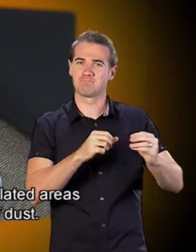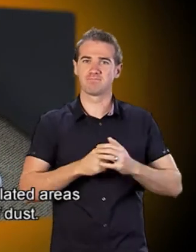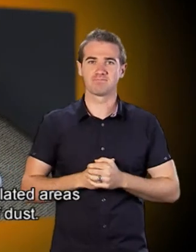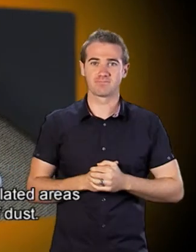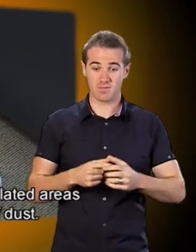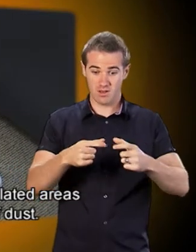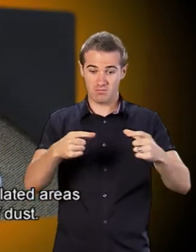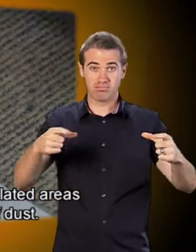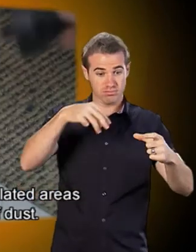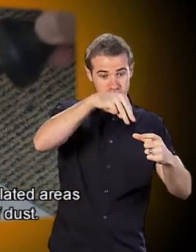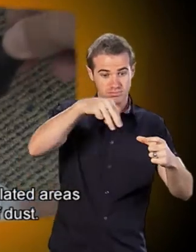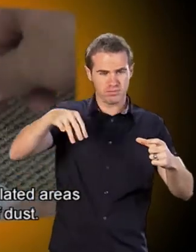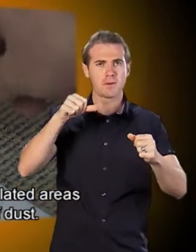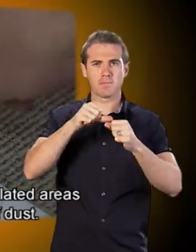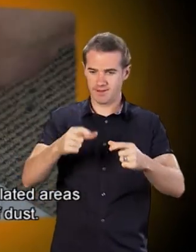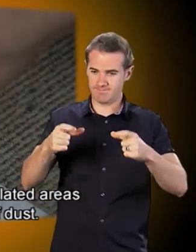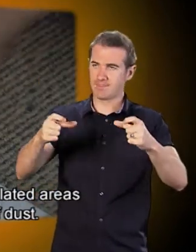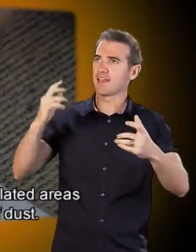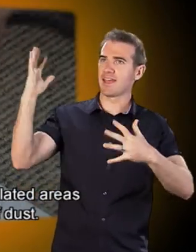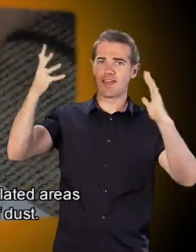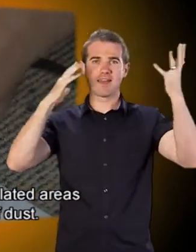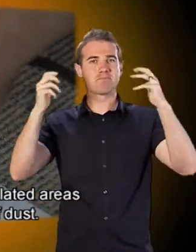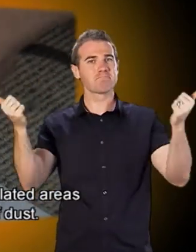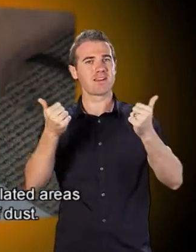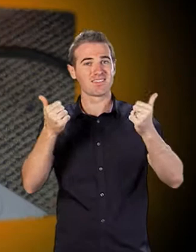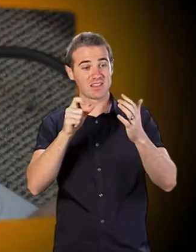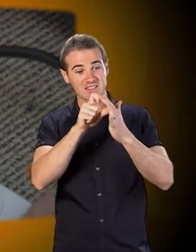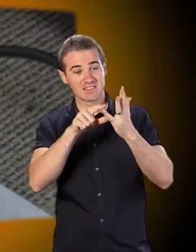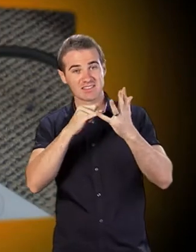Place power boards in ventilated areas and keep them free of dust.